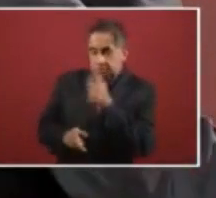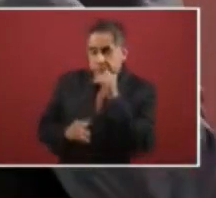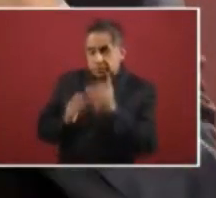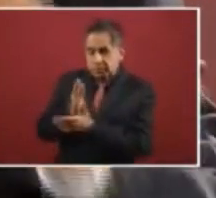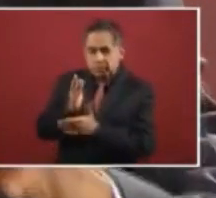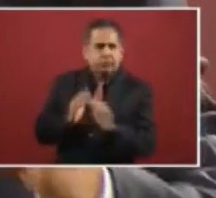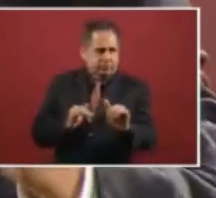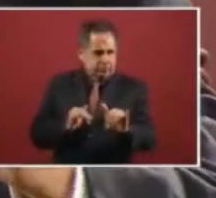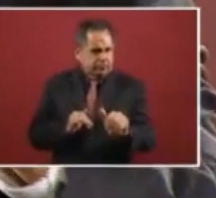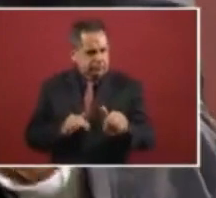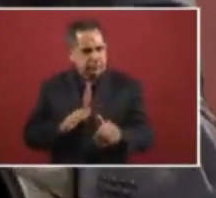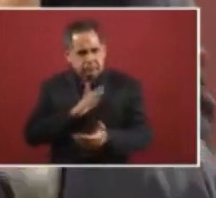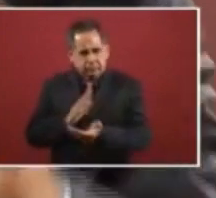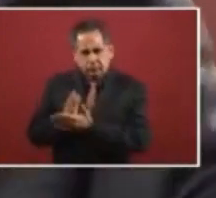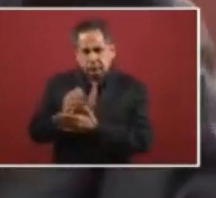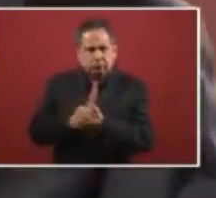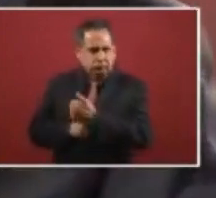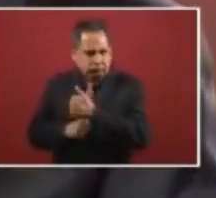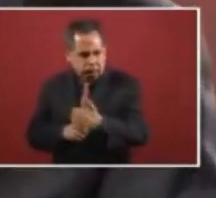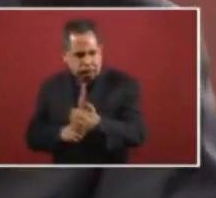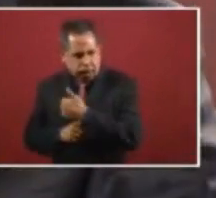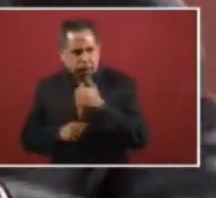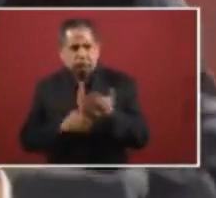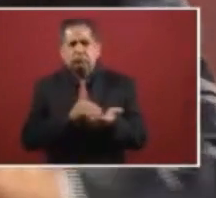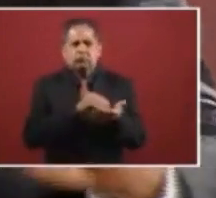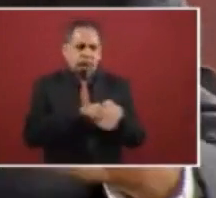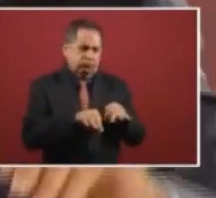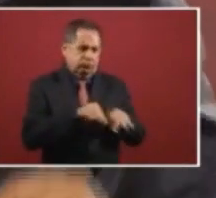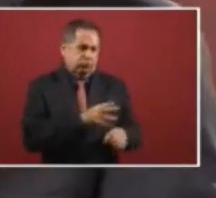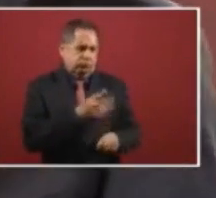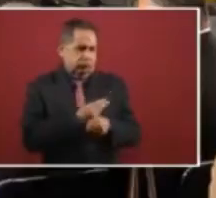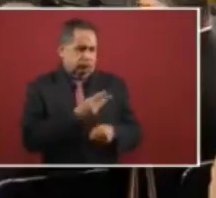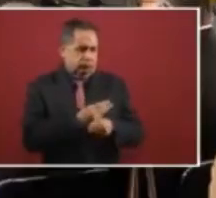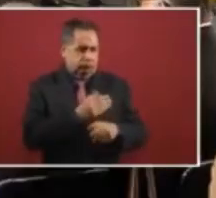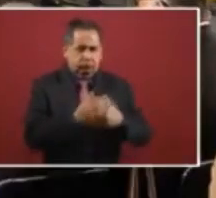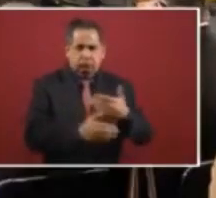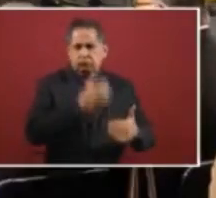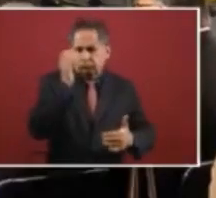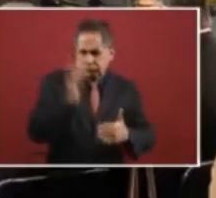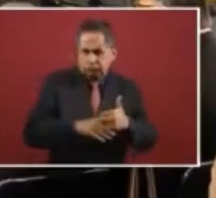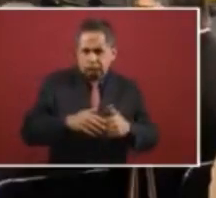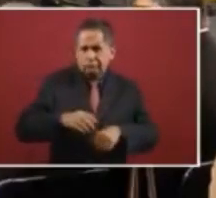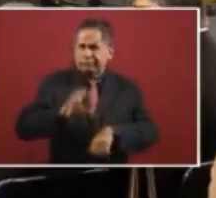it was that interrupted the passing, but it was